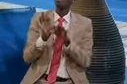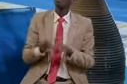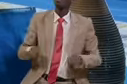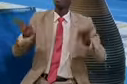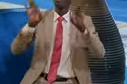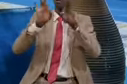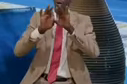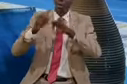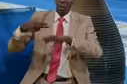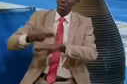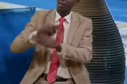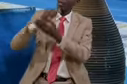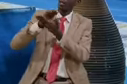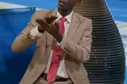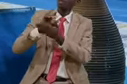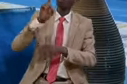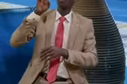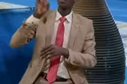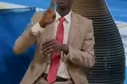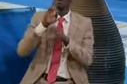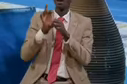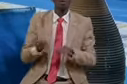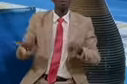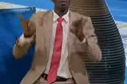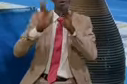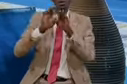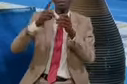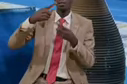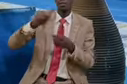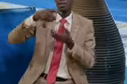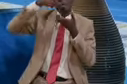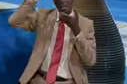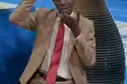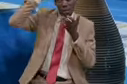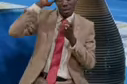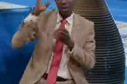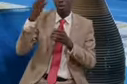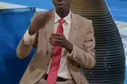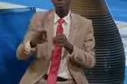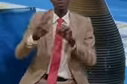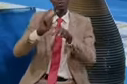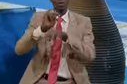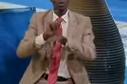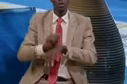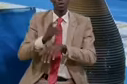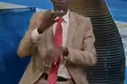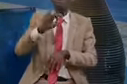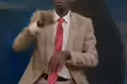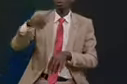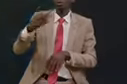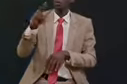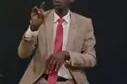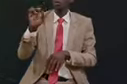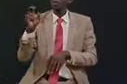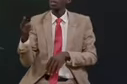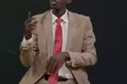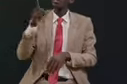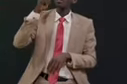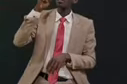thou art worthy, the Lion of the tribe of Judah, thou art worthy,